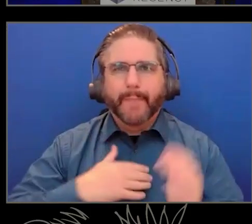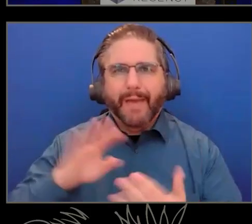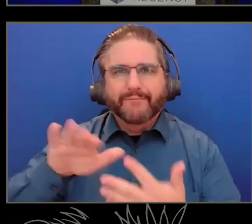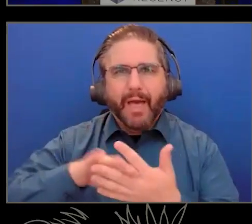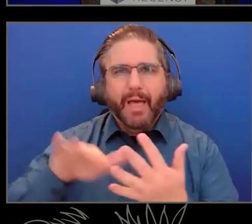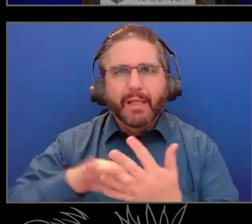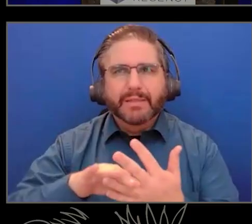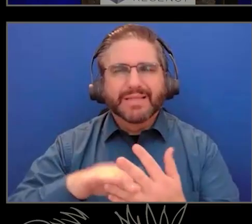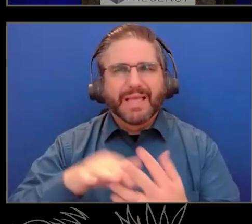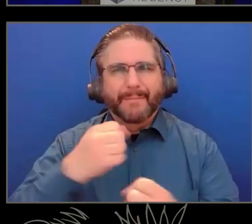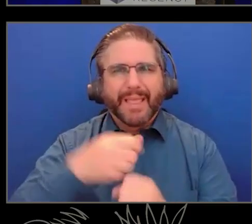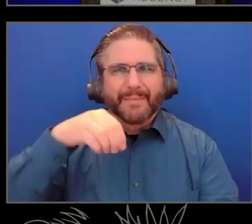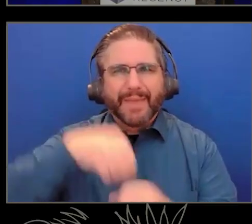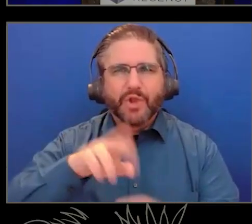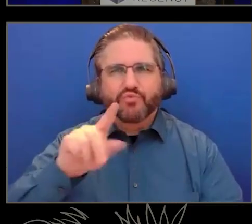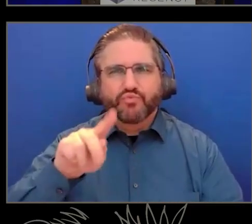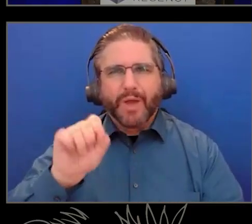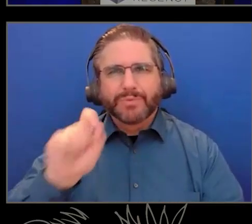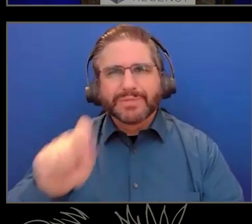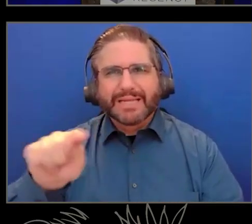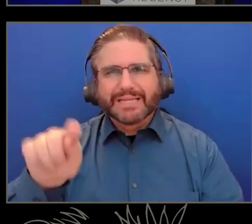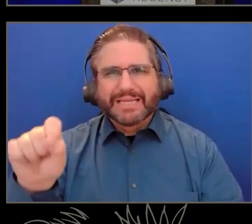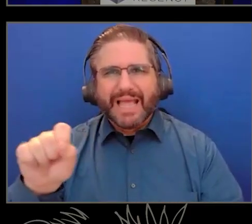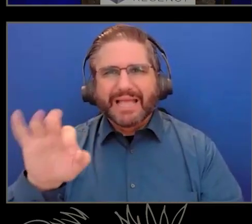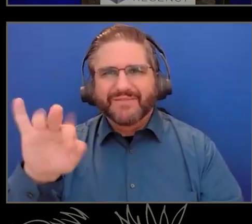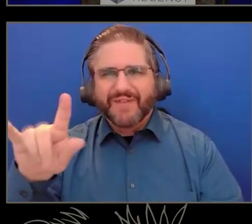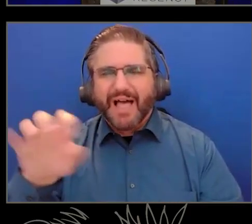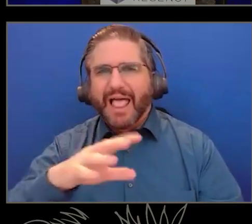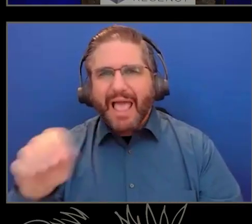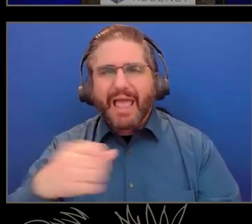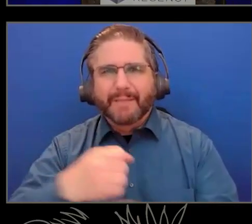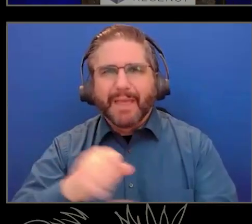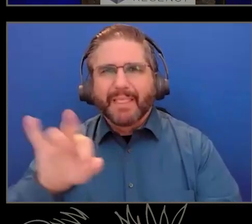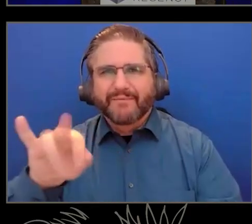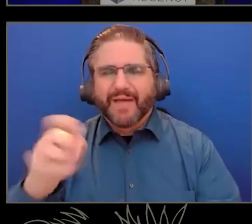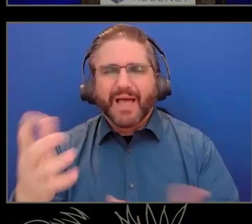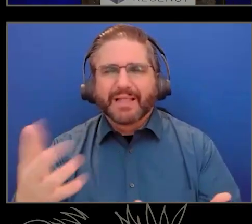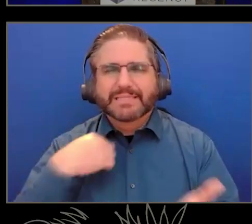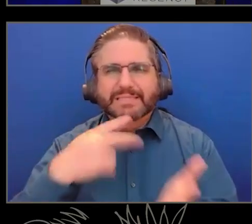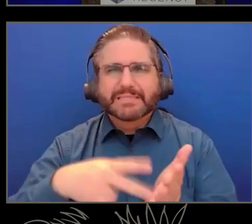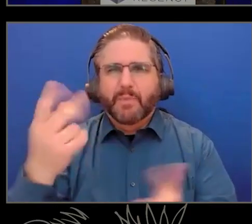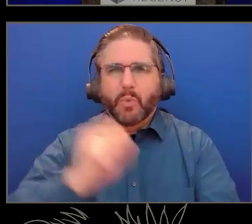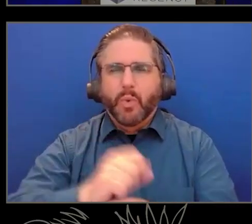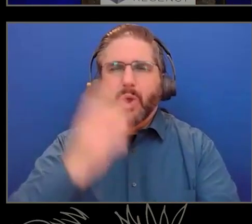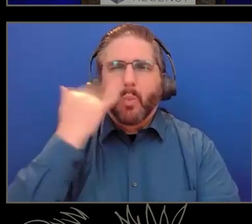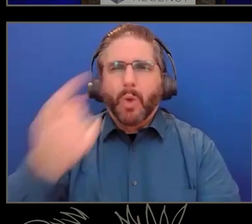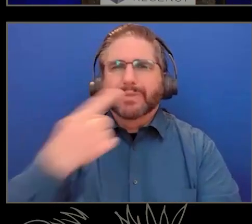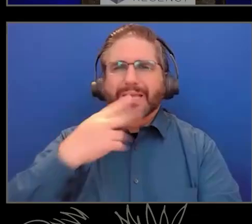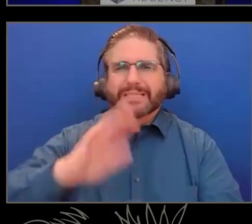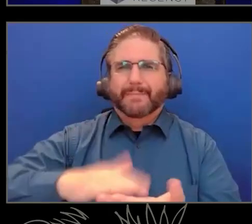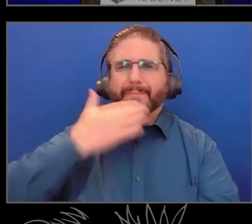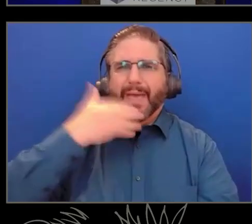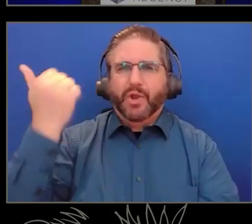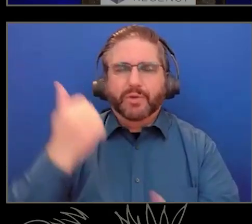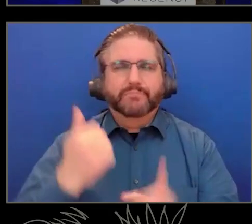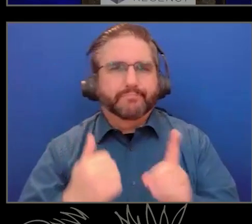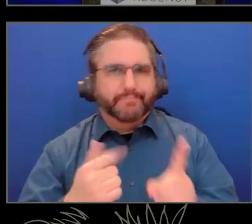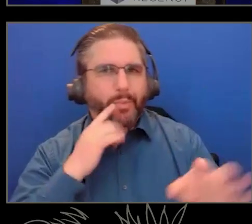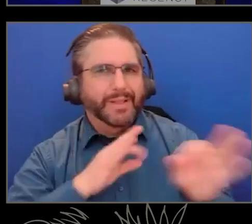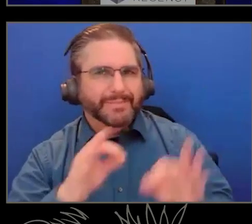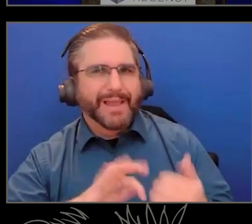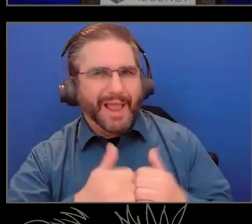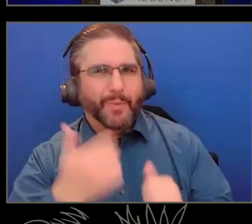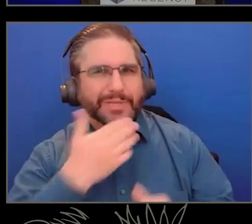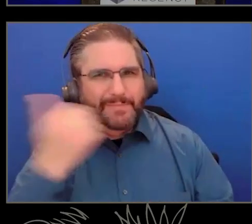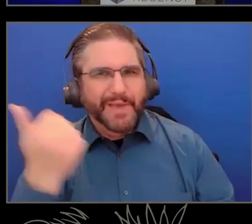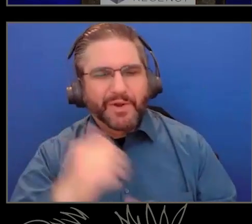in your routes.ts file, and I have to create the file. I'm now doing duplicate work. Why in the world is this better? So let's talk about it. Let's talk about why this is better. So I've